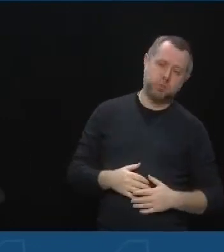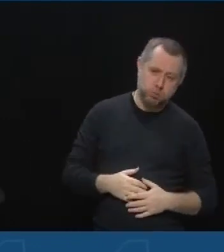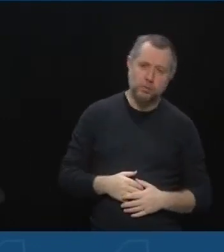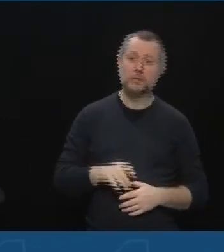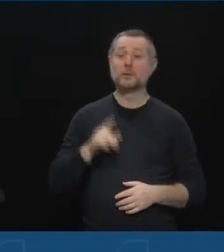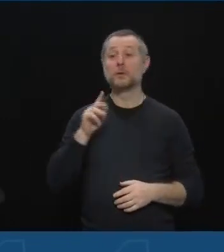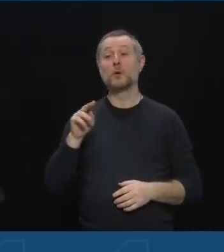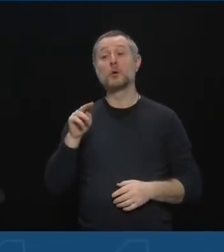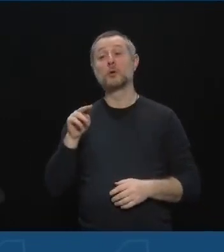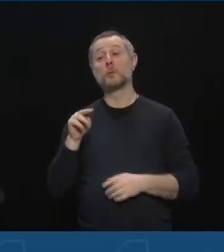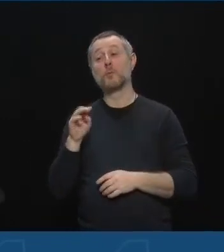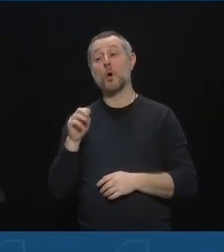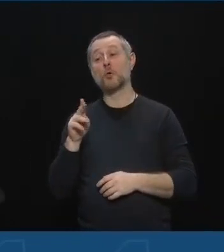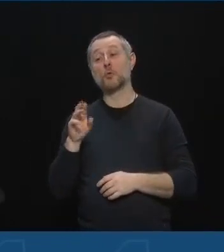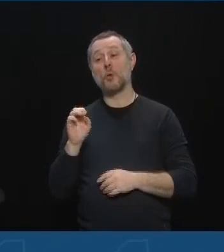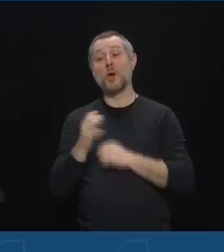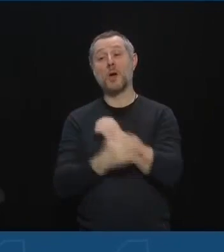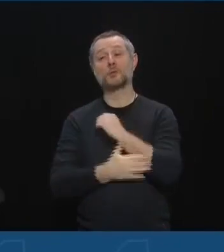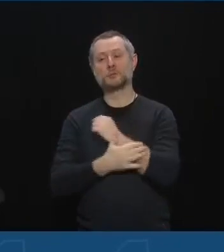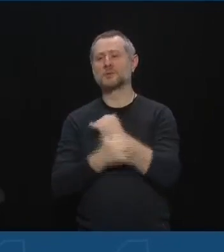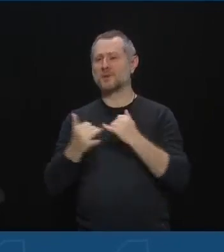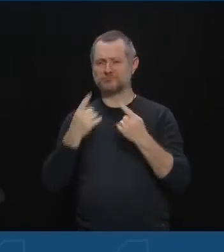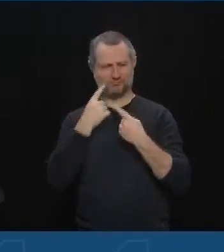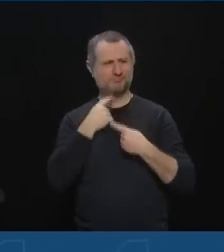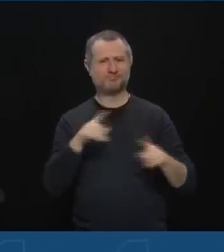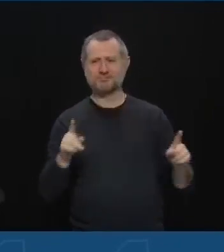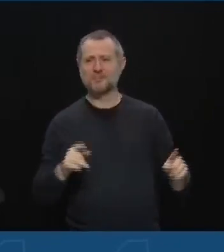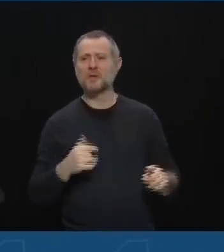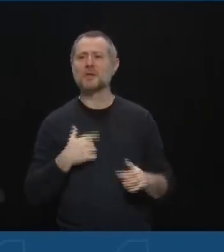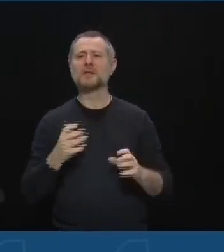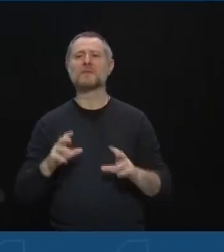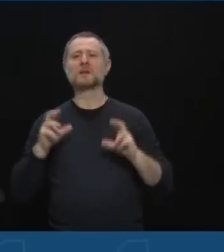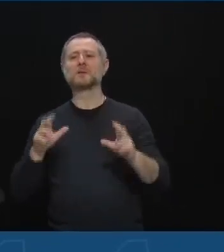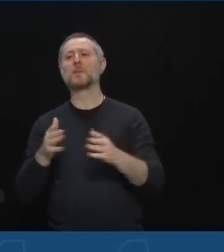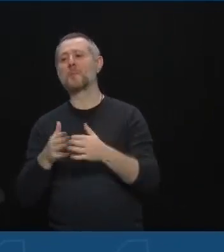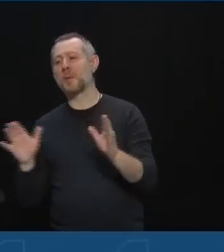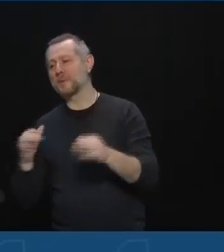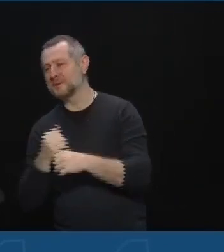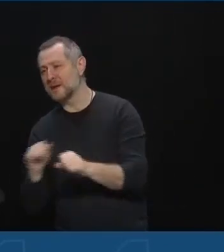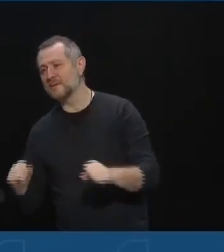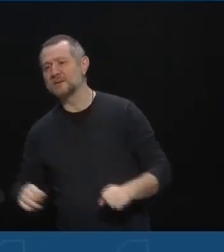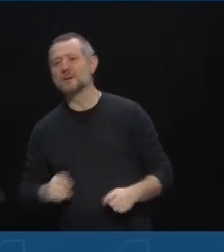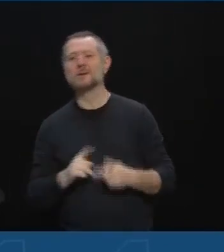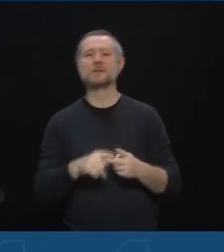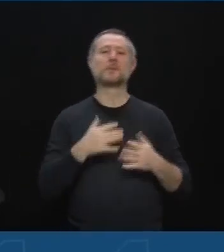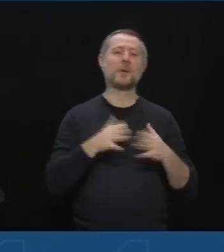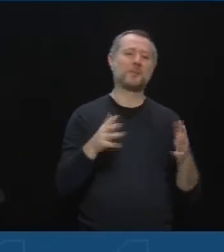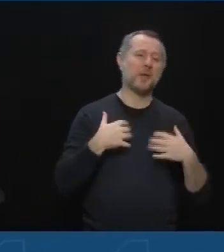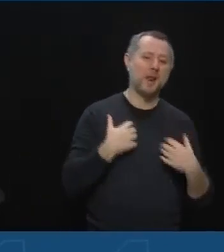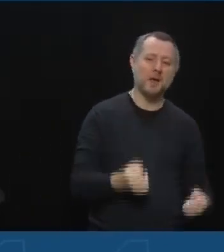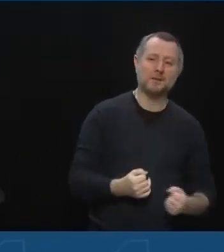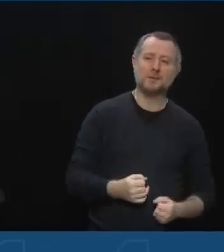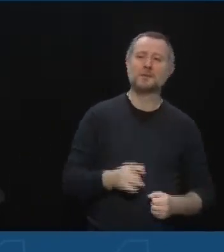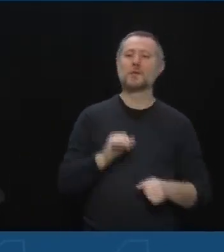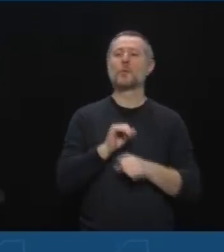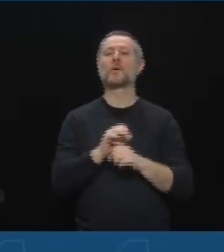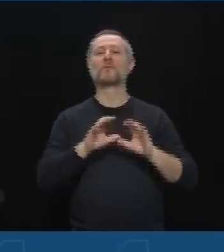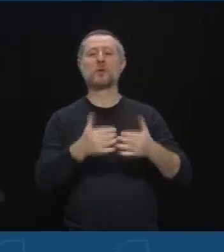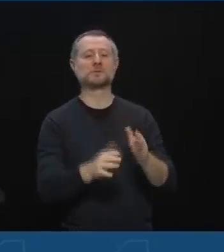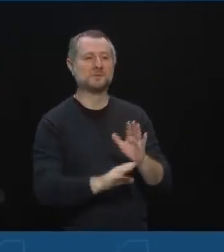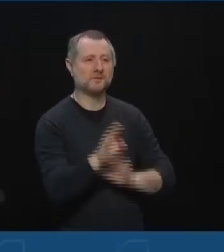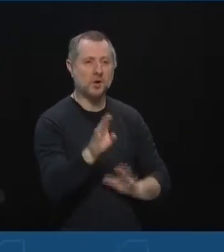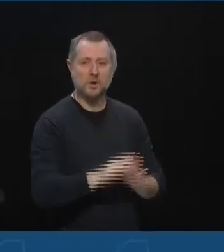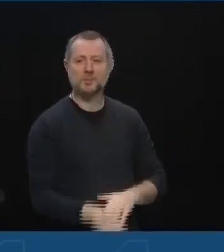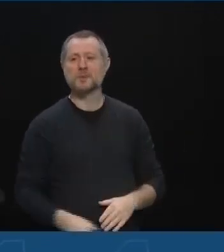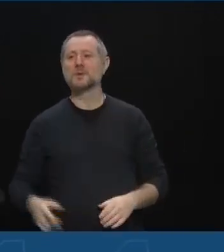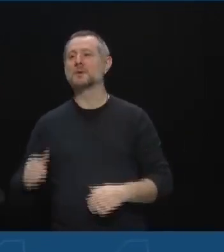rebound. We are looking to invest in our public safety, our public health, workforce development, and our key infrastructure. Critical